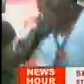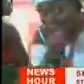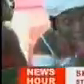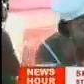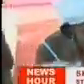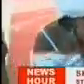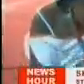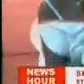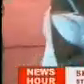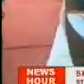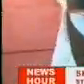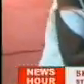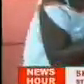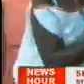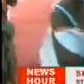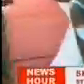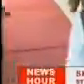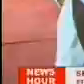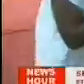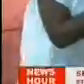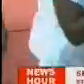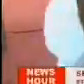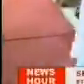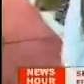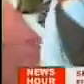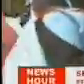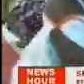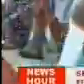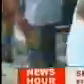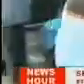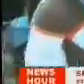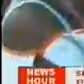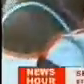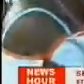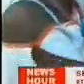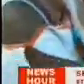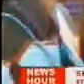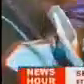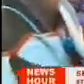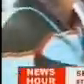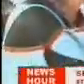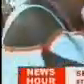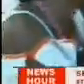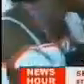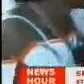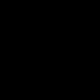The next performance, which is on Ghana, also promises to be lots of fun while being educated.